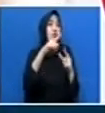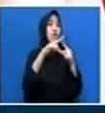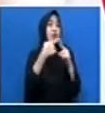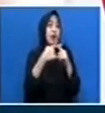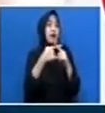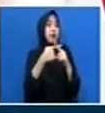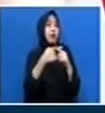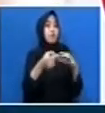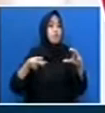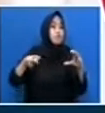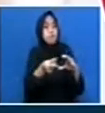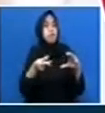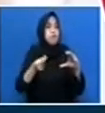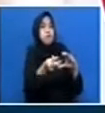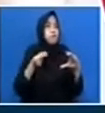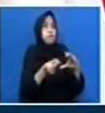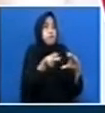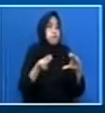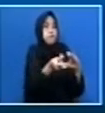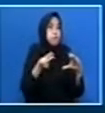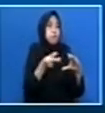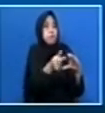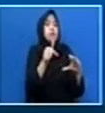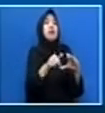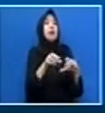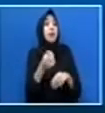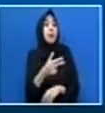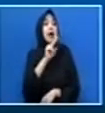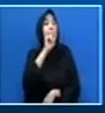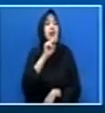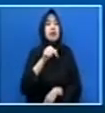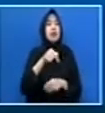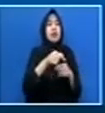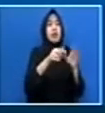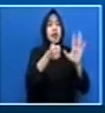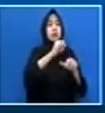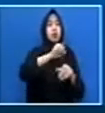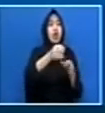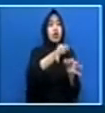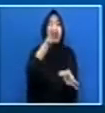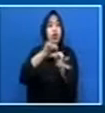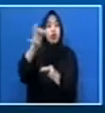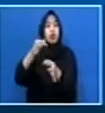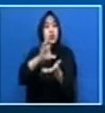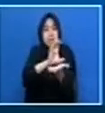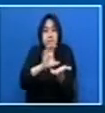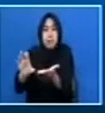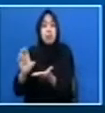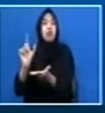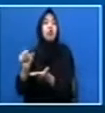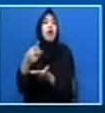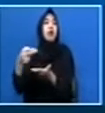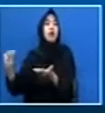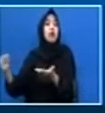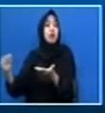donor by far to COVAX. That has meant 6 million doses to Indonesia through U.S. support.